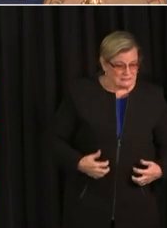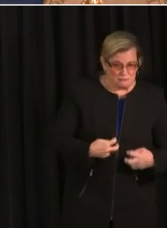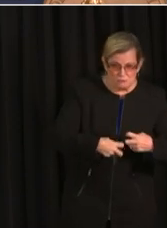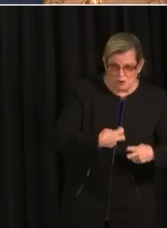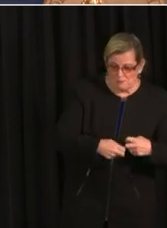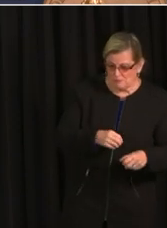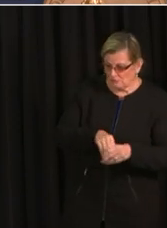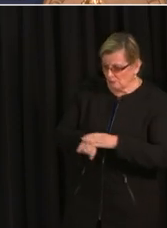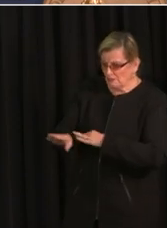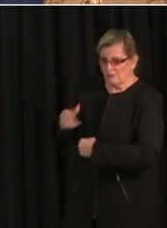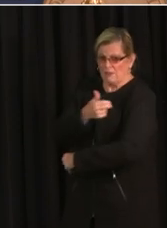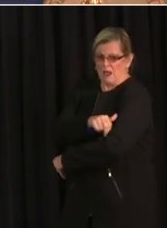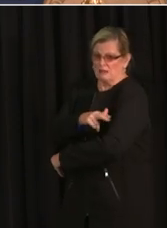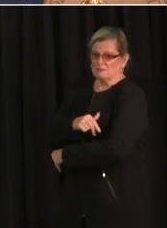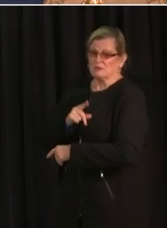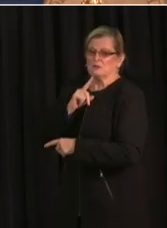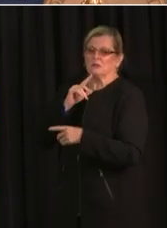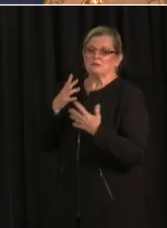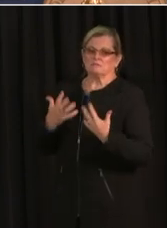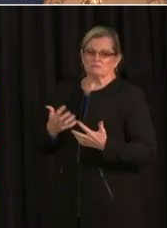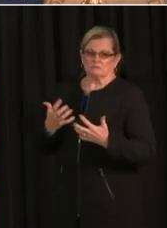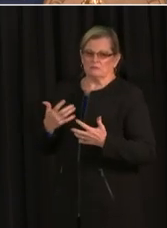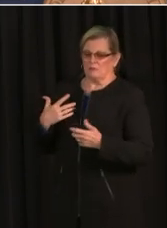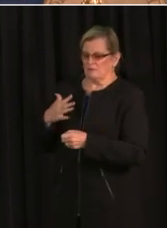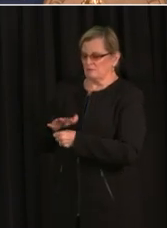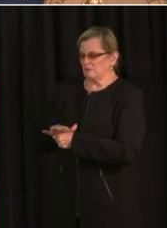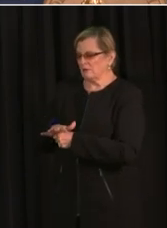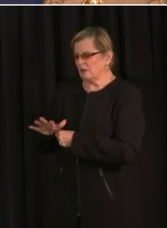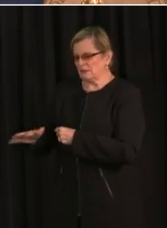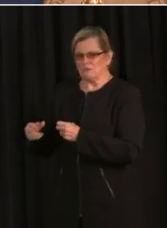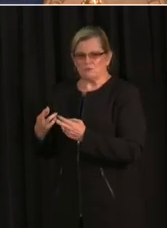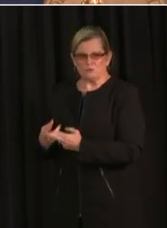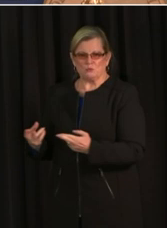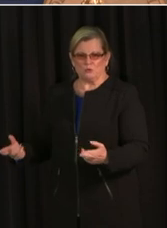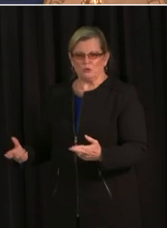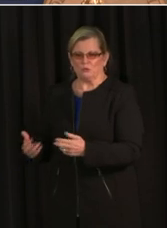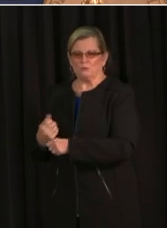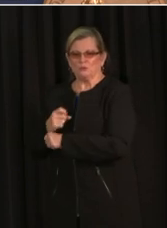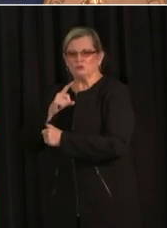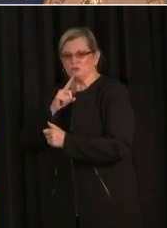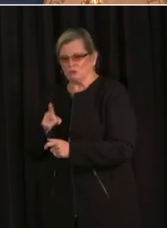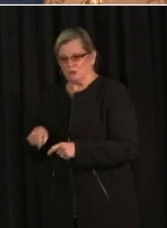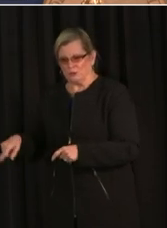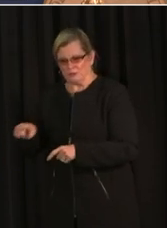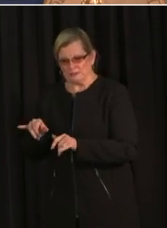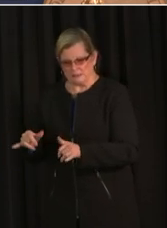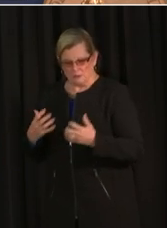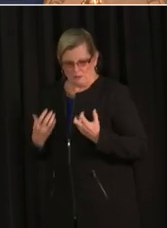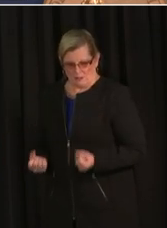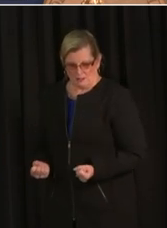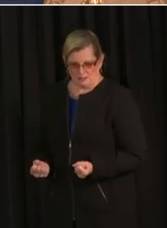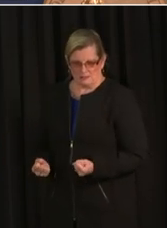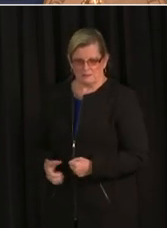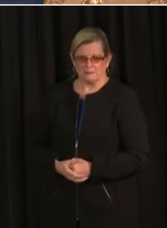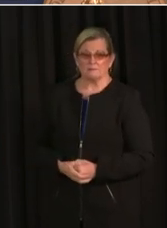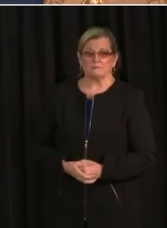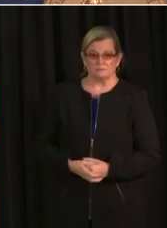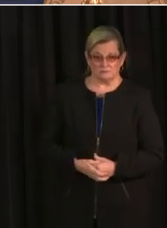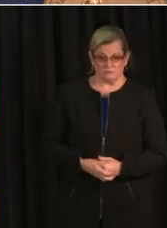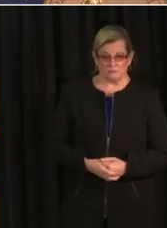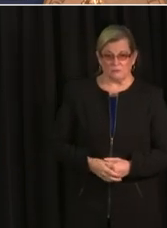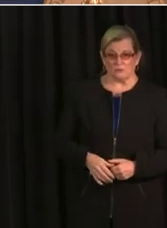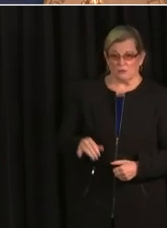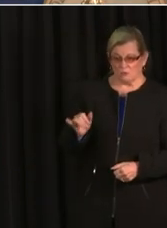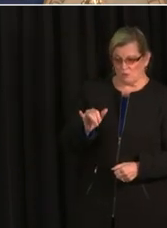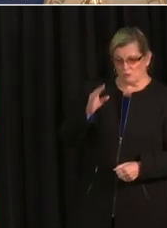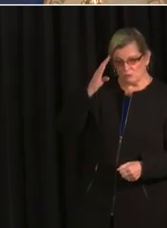hospital, that there's ample resources for them there as well. We also know that we